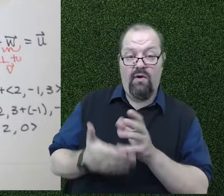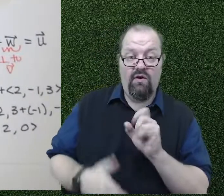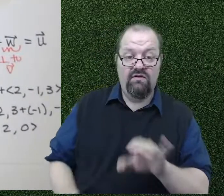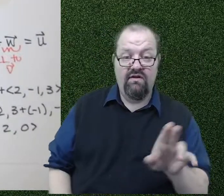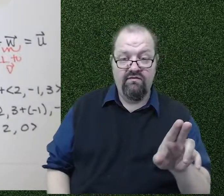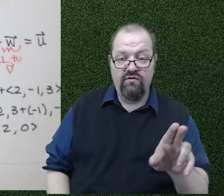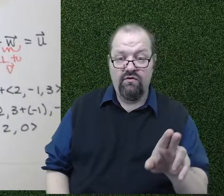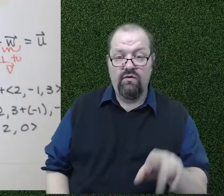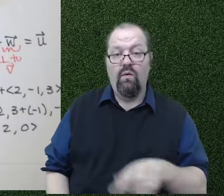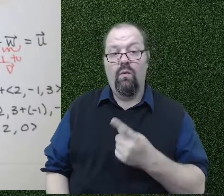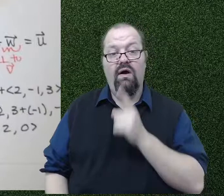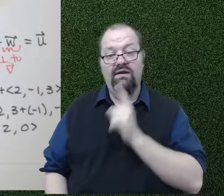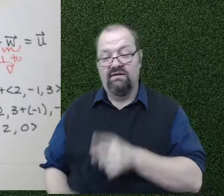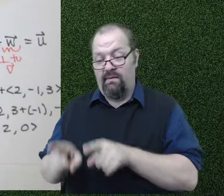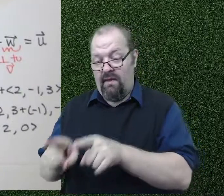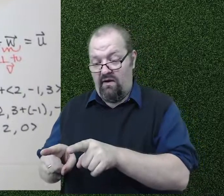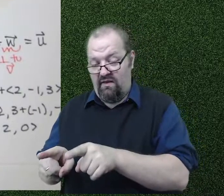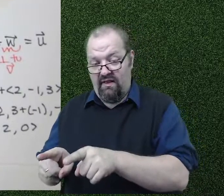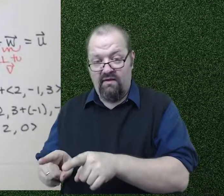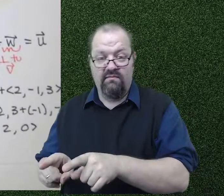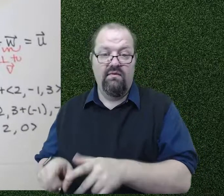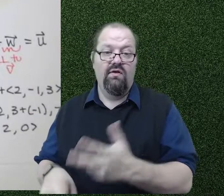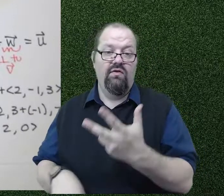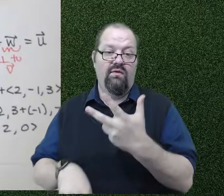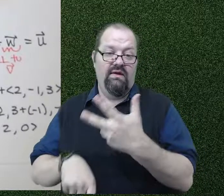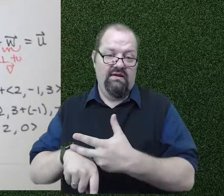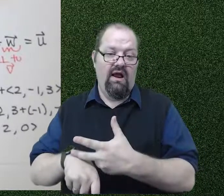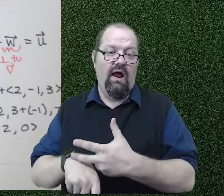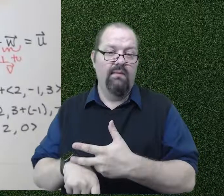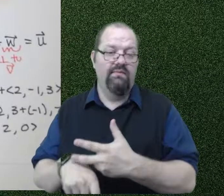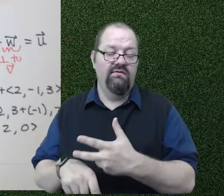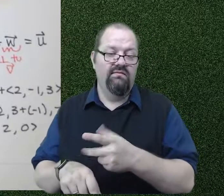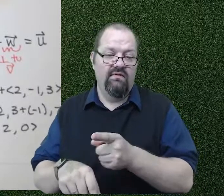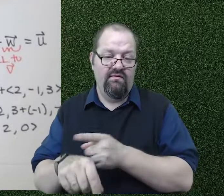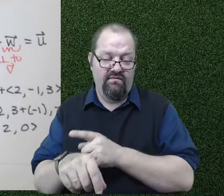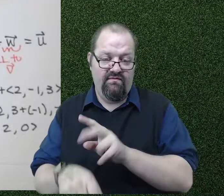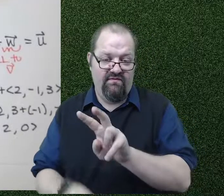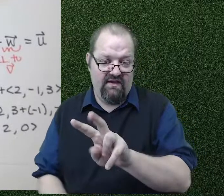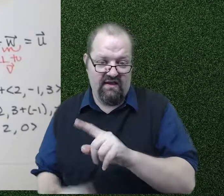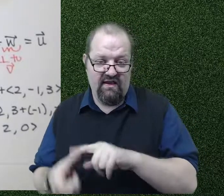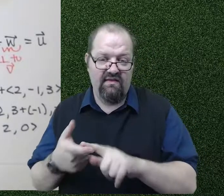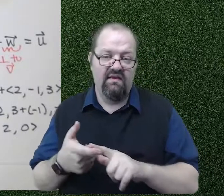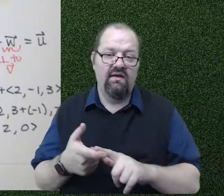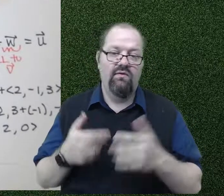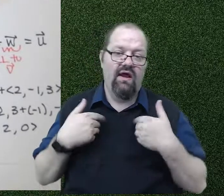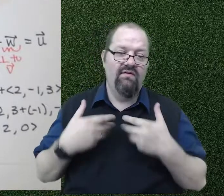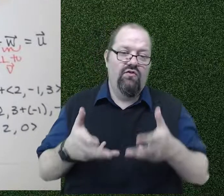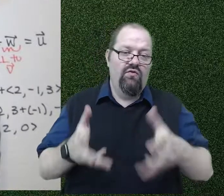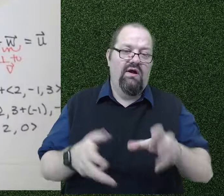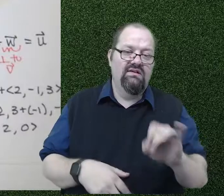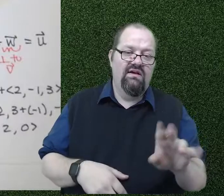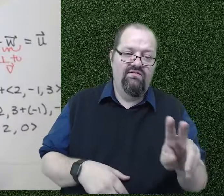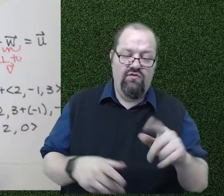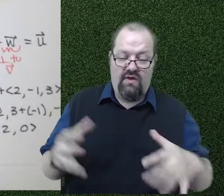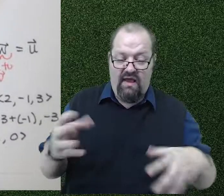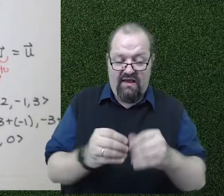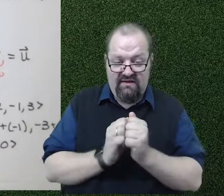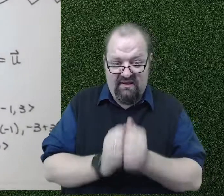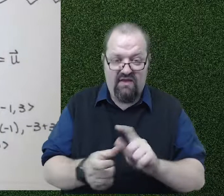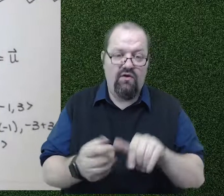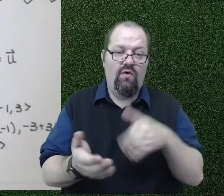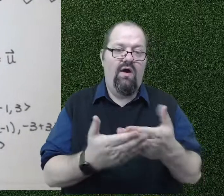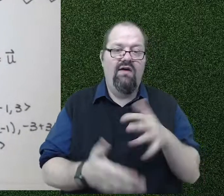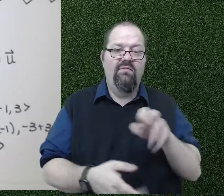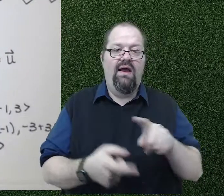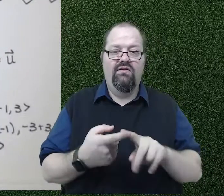one that's parallel to V, which is 3 times V, and then there's the rest of U that you add these two guys together and you get U back.